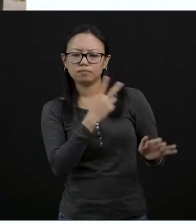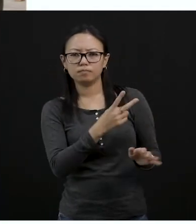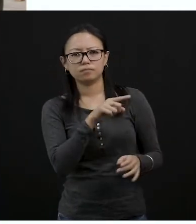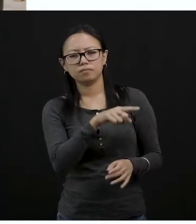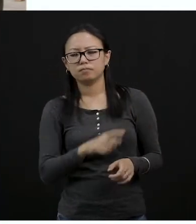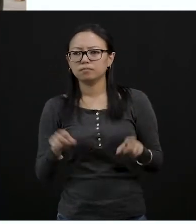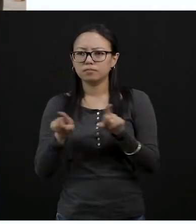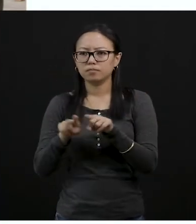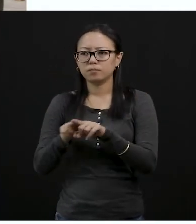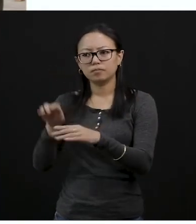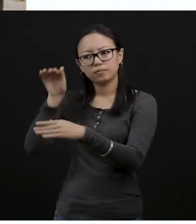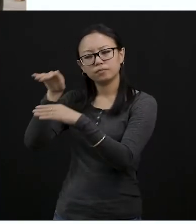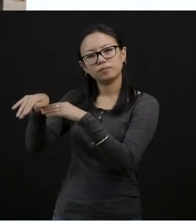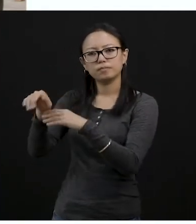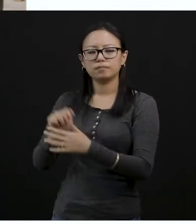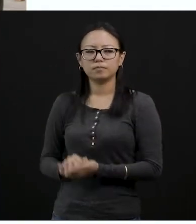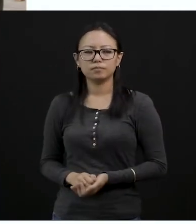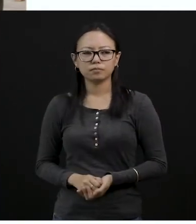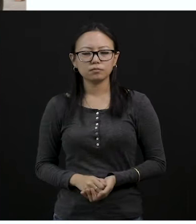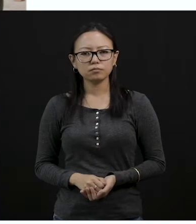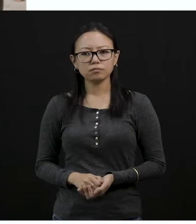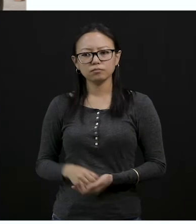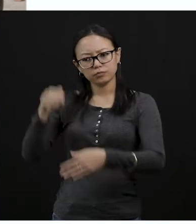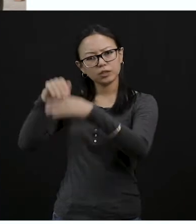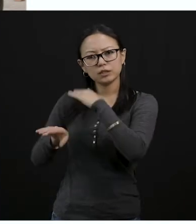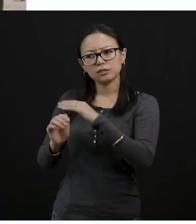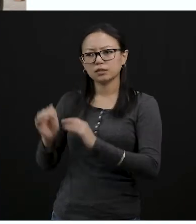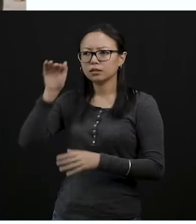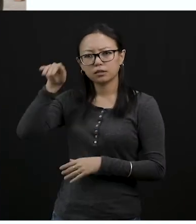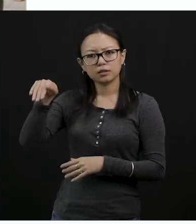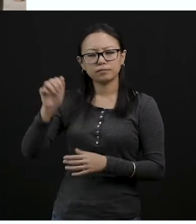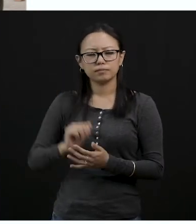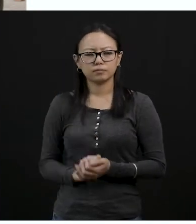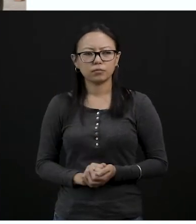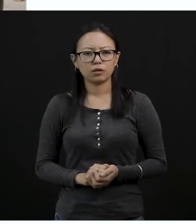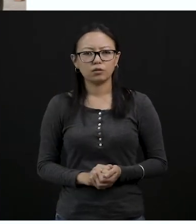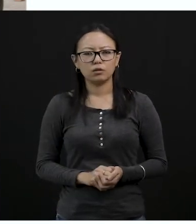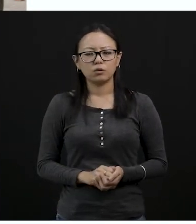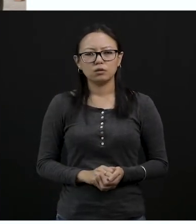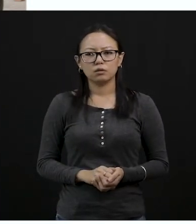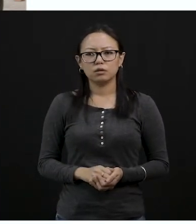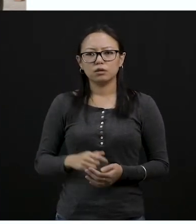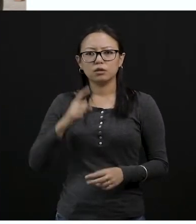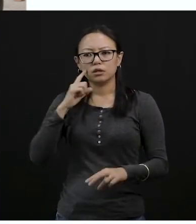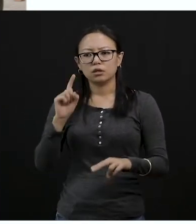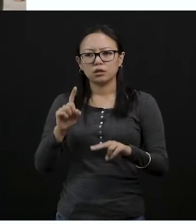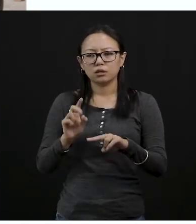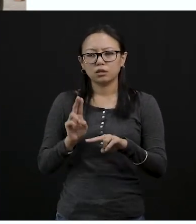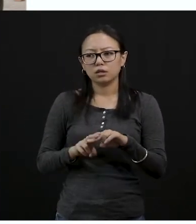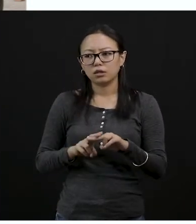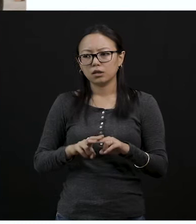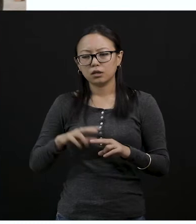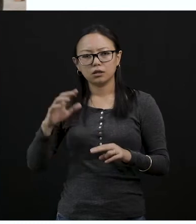in the letter box, or if there is no letter box, you will find the nearest post office, and in